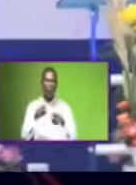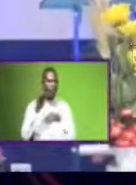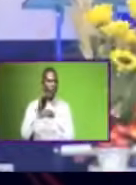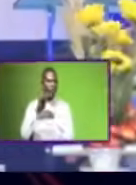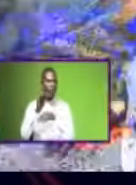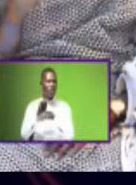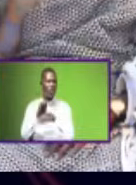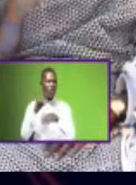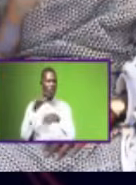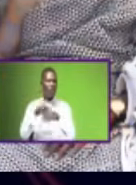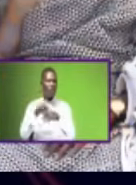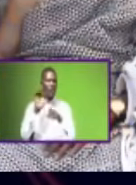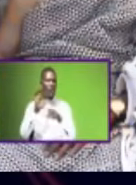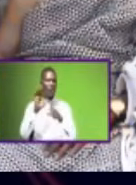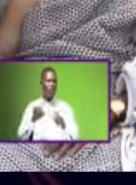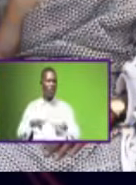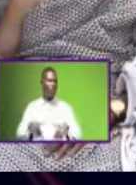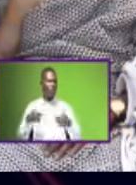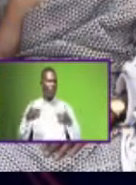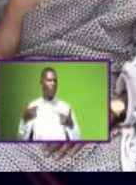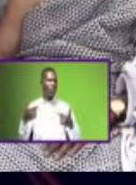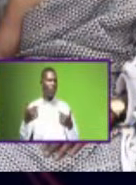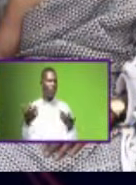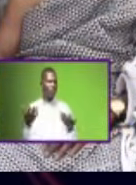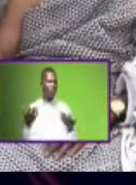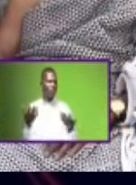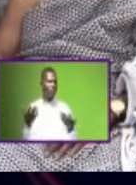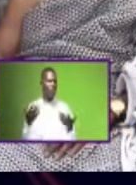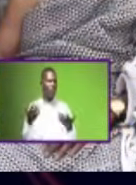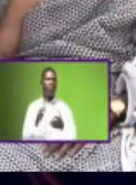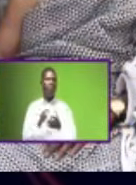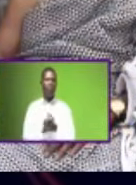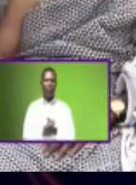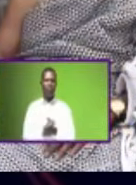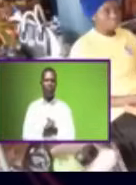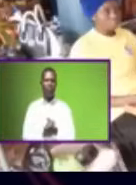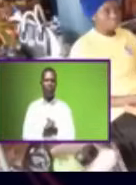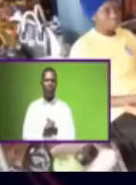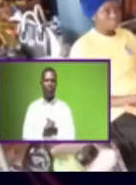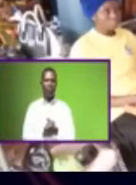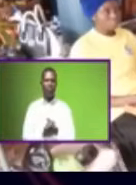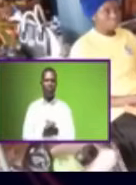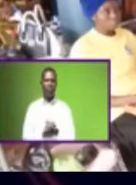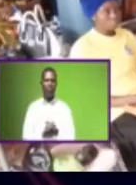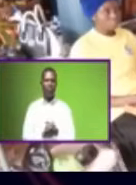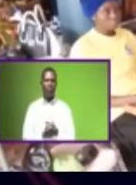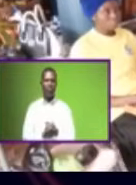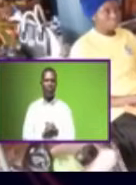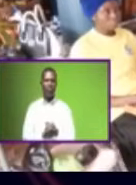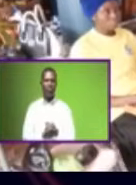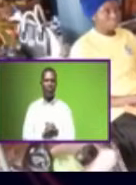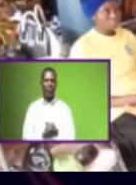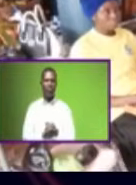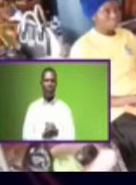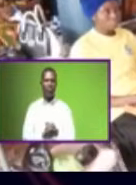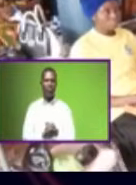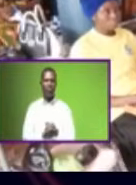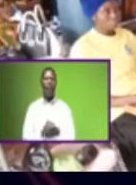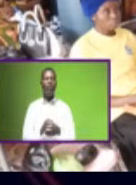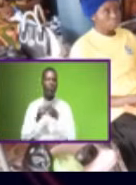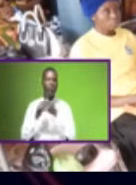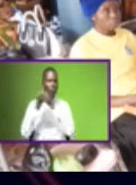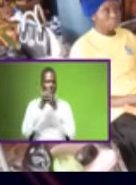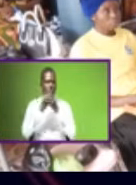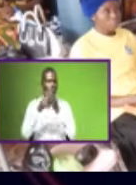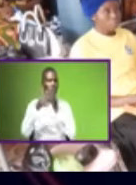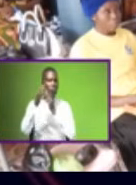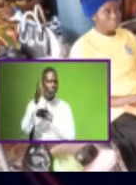the God that they have is unable to work any miracles for them in their life.